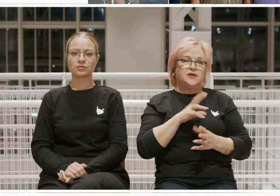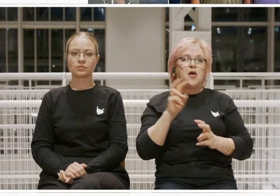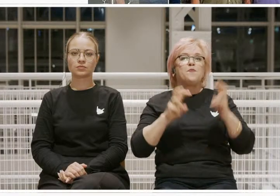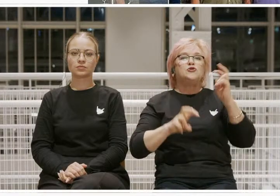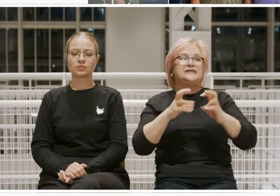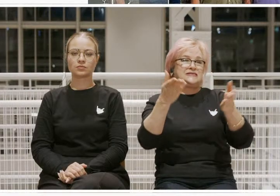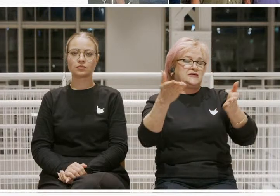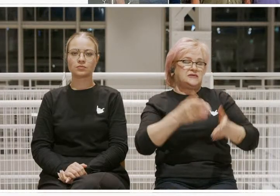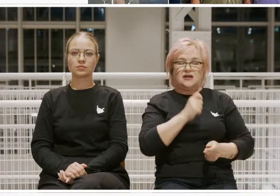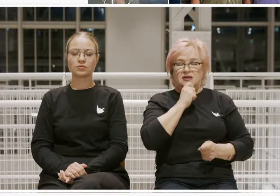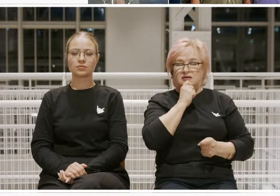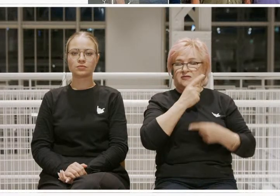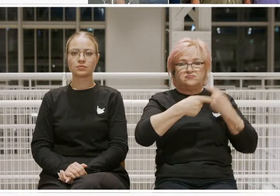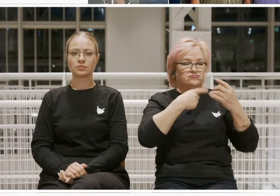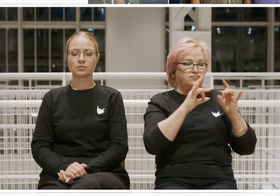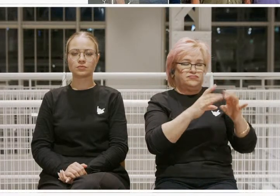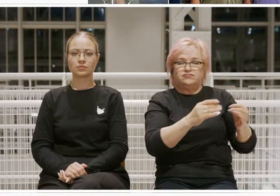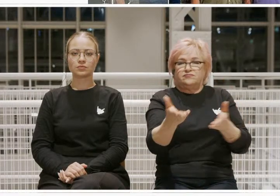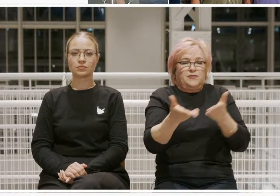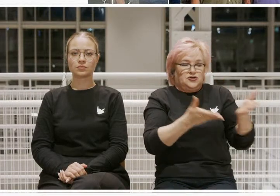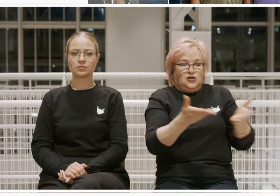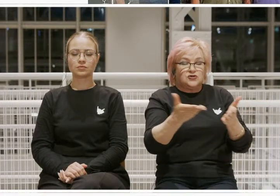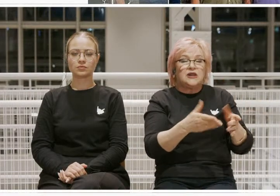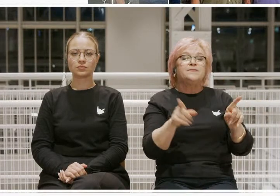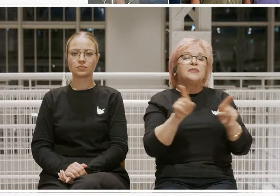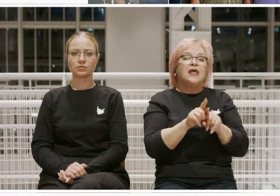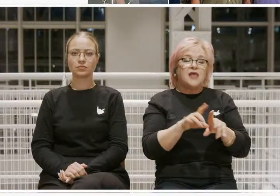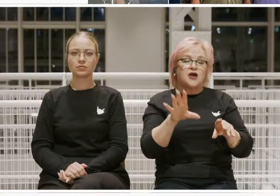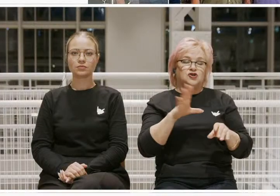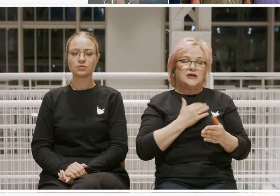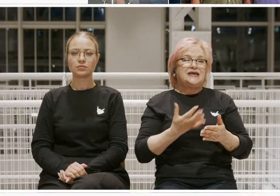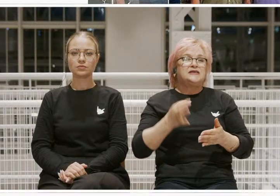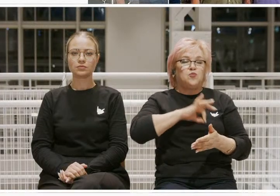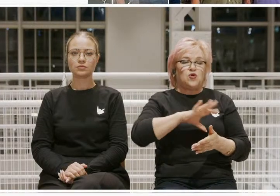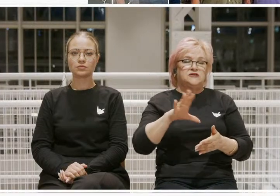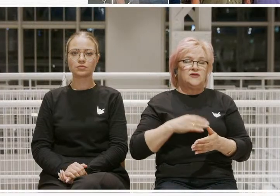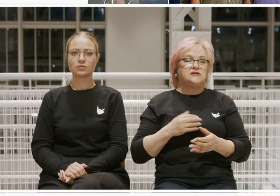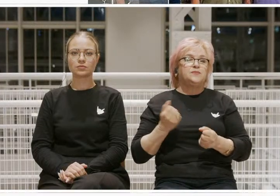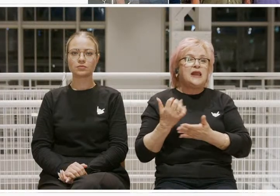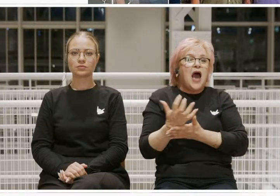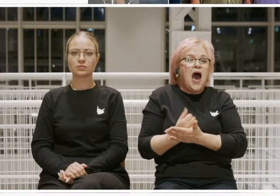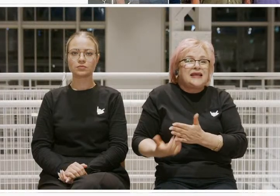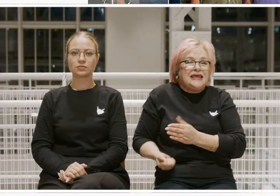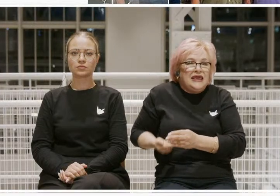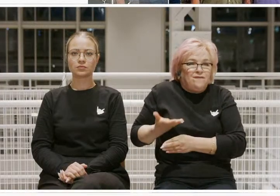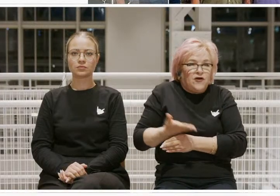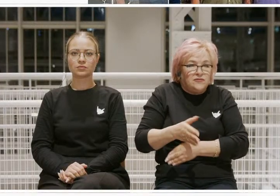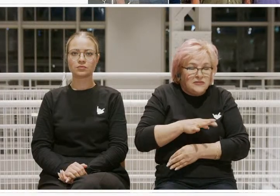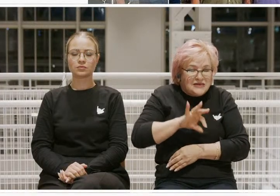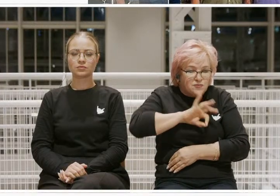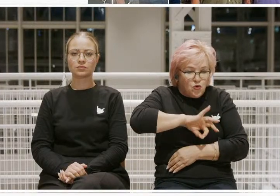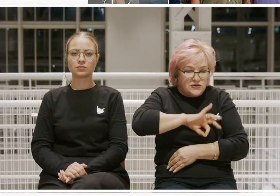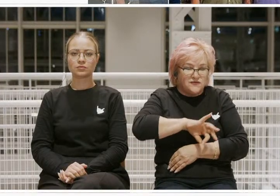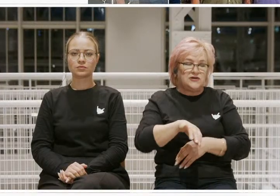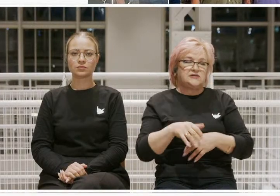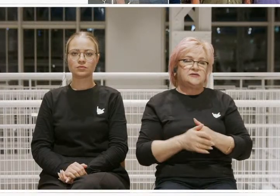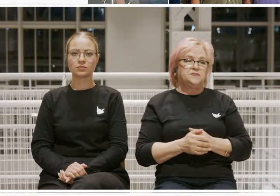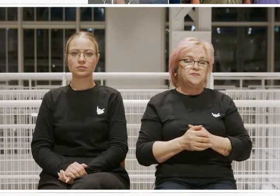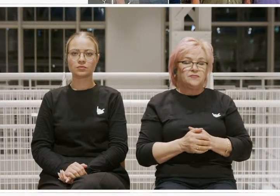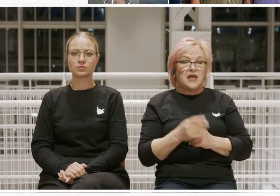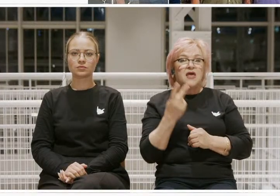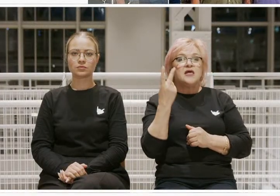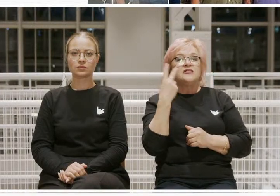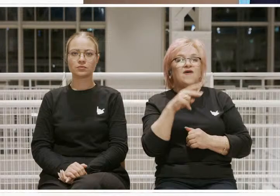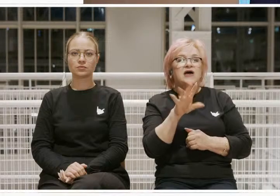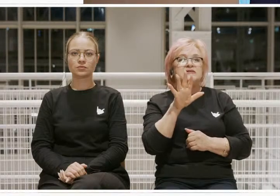this installation, they also presented a special screening of Muntada's 2010 documentary on Açık